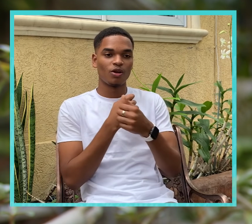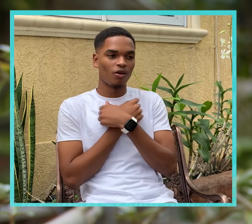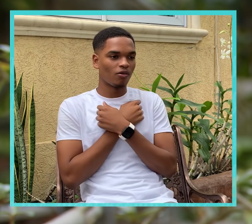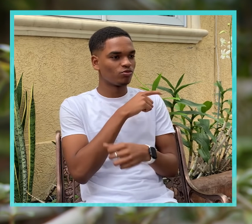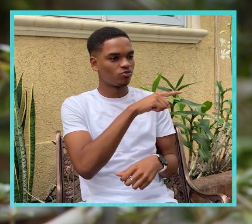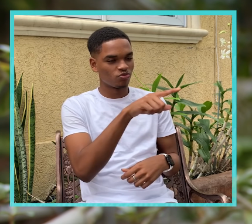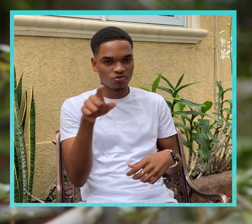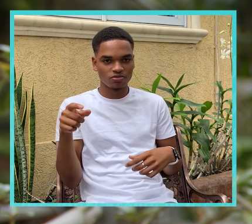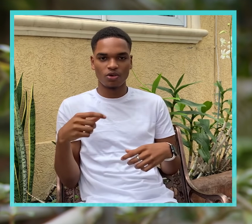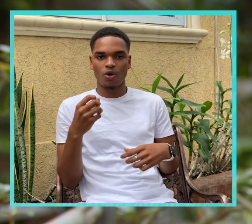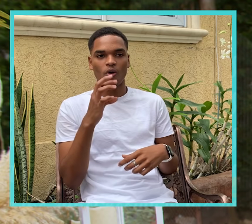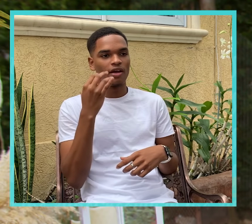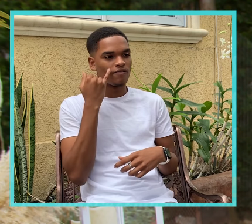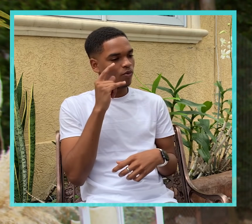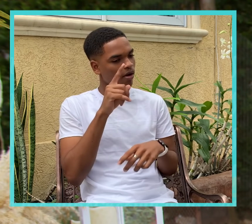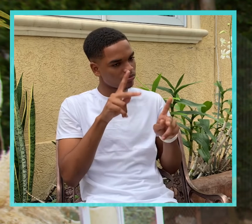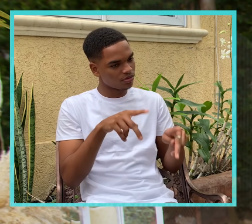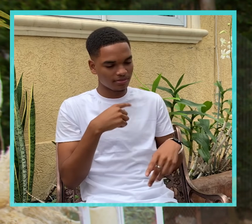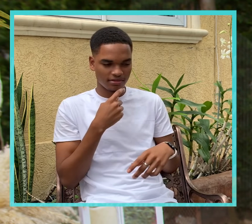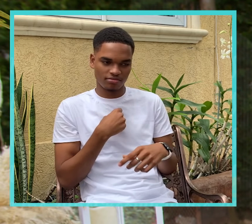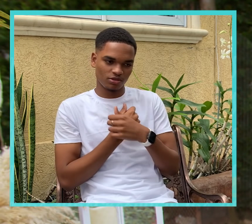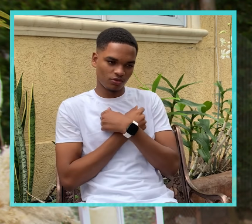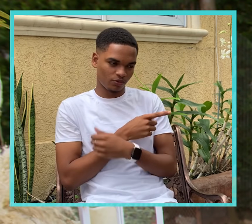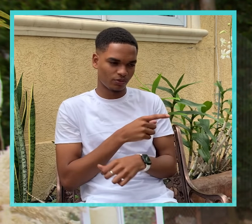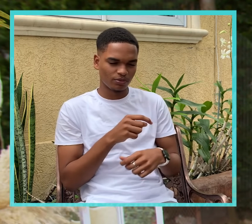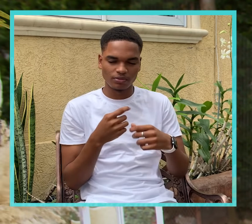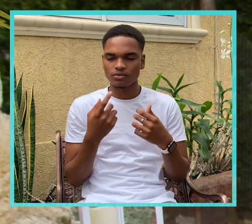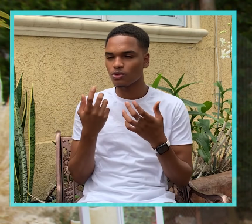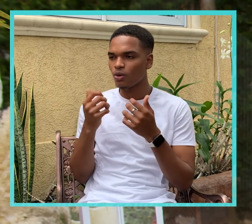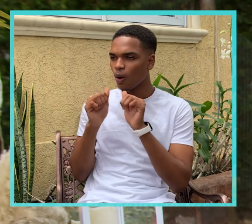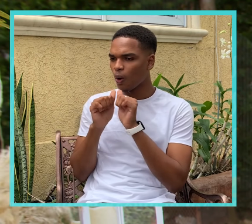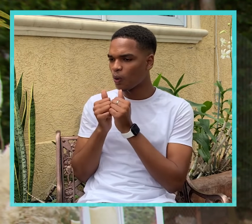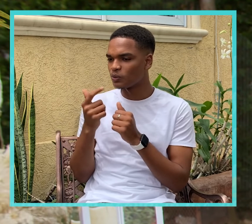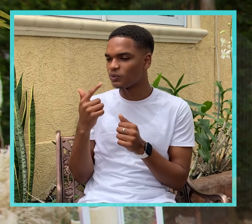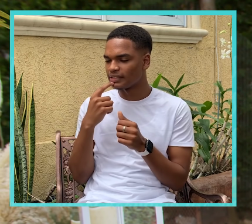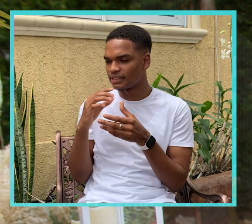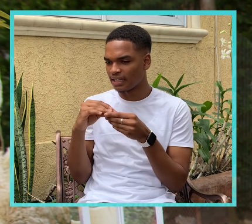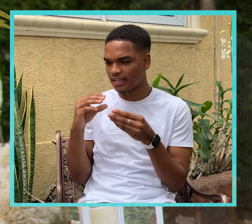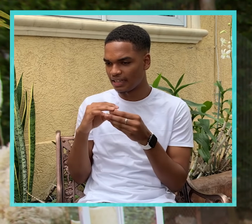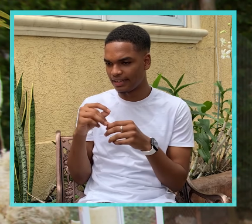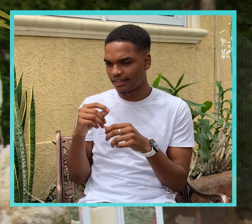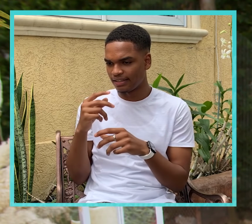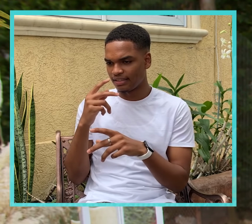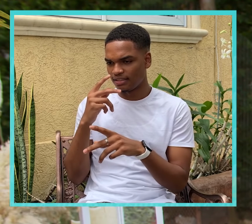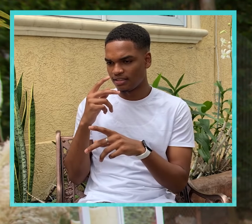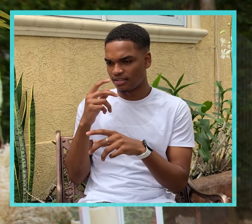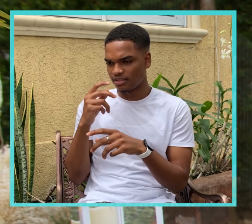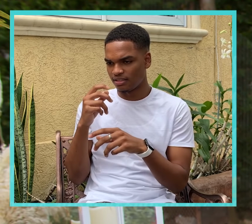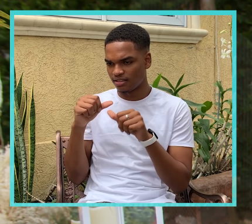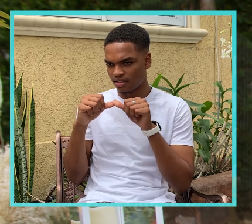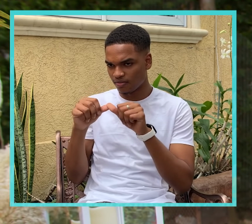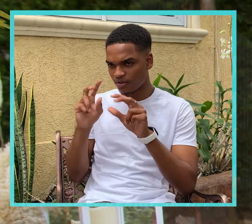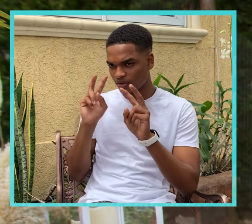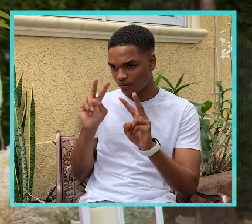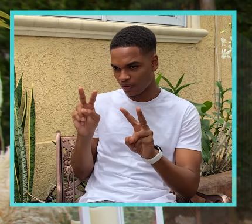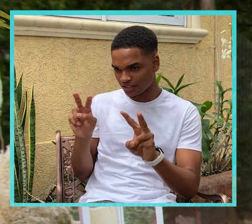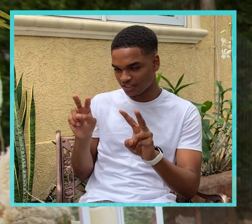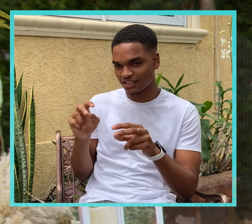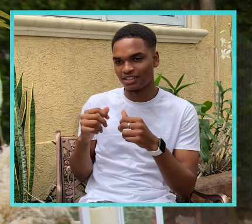person, you. Directional. How do you say, keep watching Odyssey with Yendi? Okay,